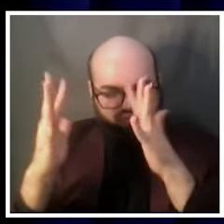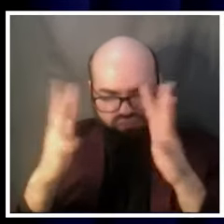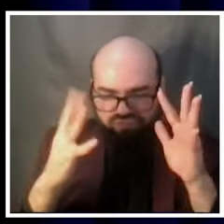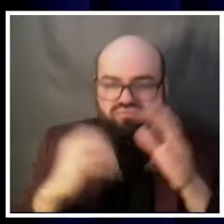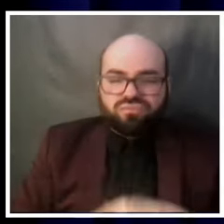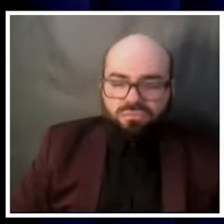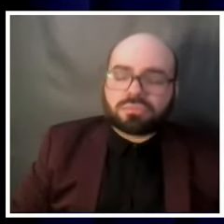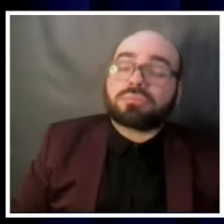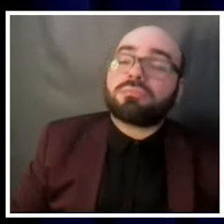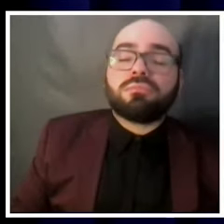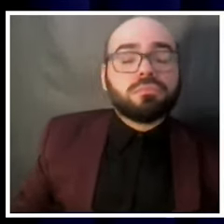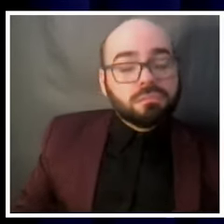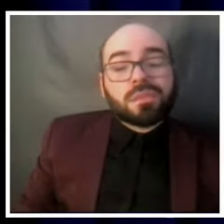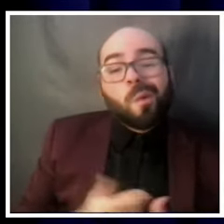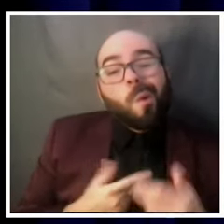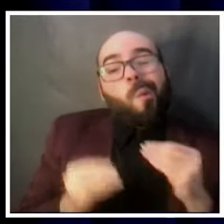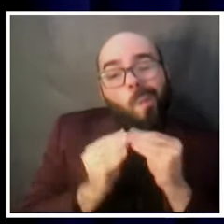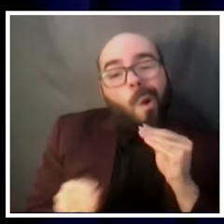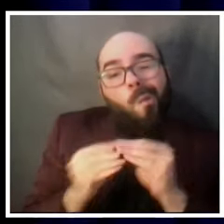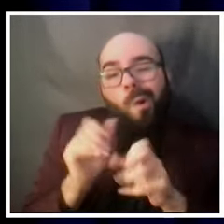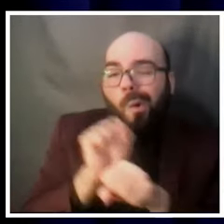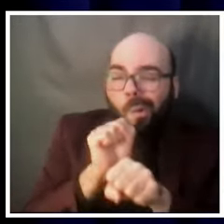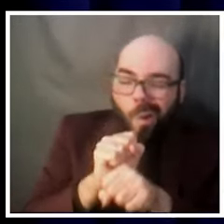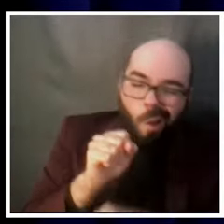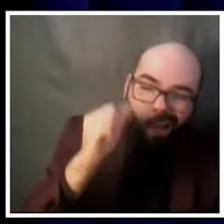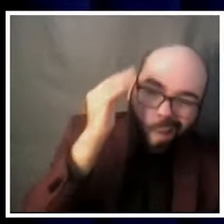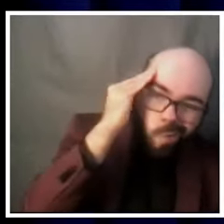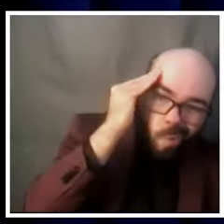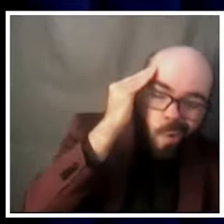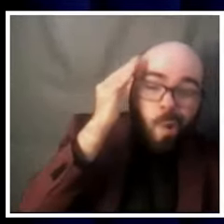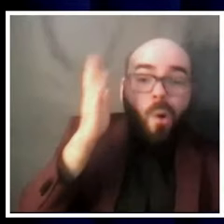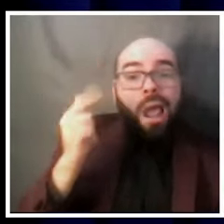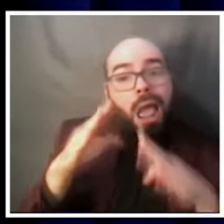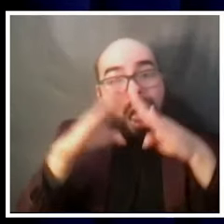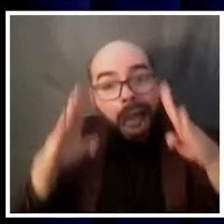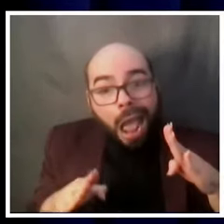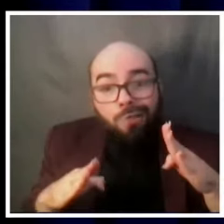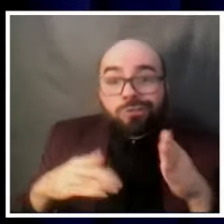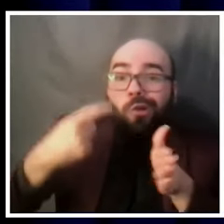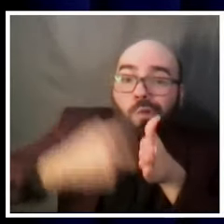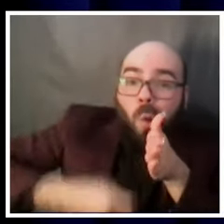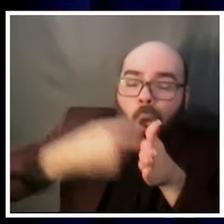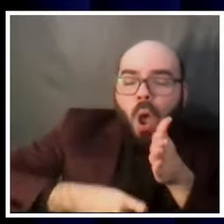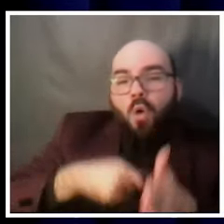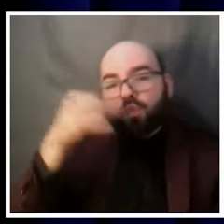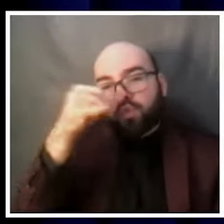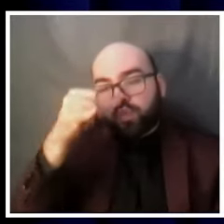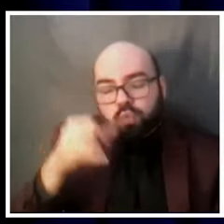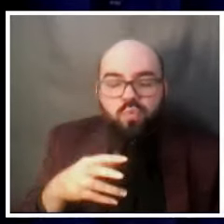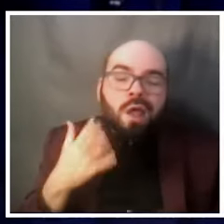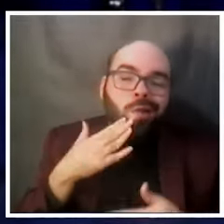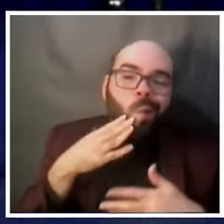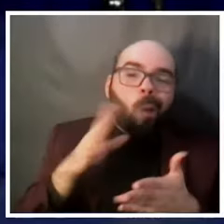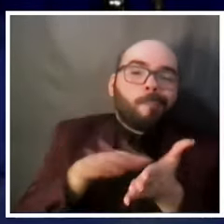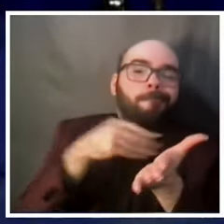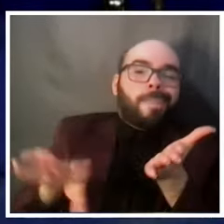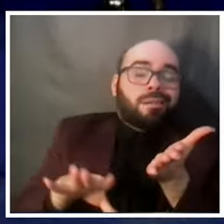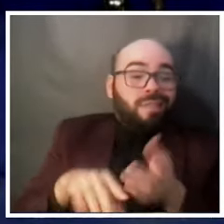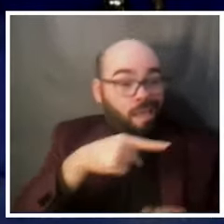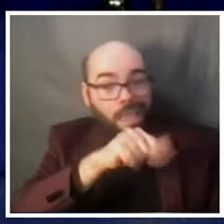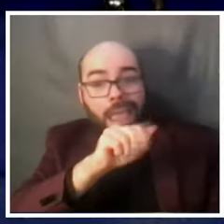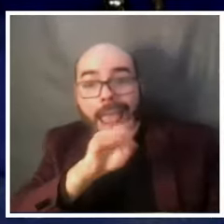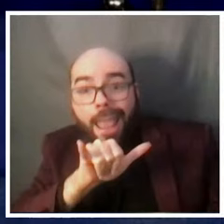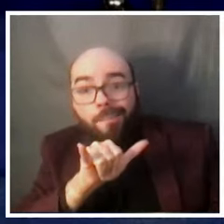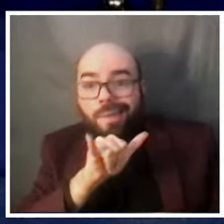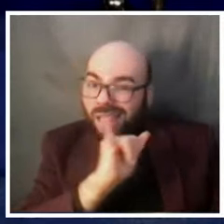We've got a lot more work to do. I know the cost of housing is so important. I want to provide families like Amy's the $10,000 tax credit to help them buy